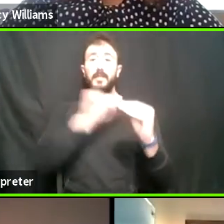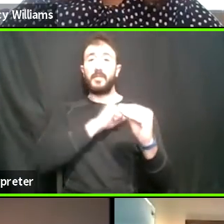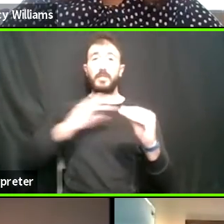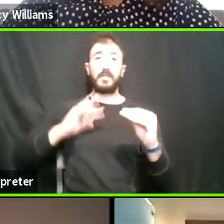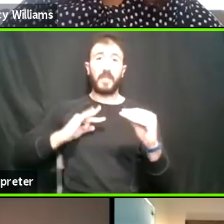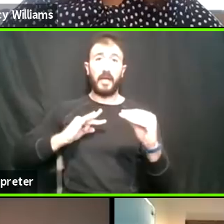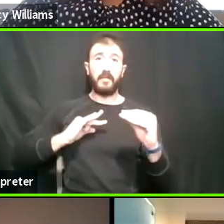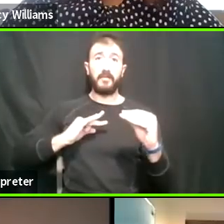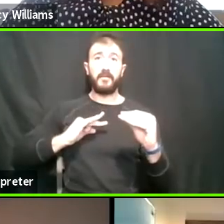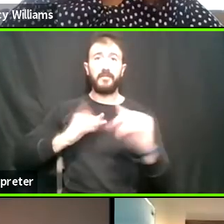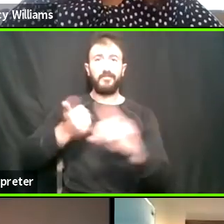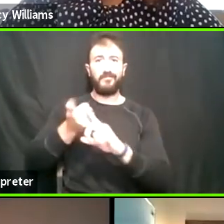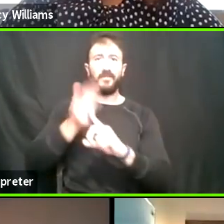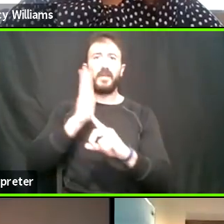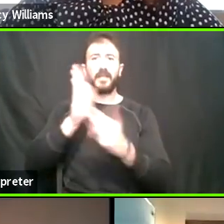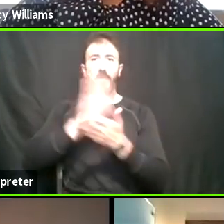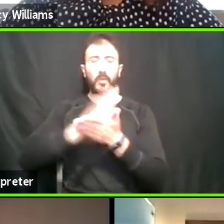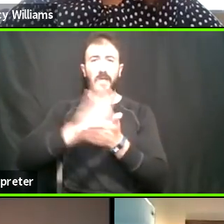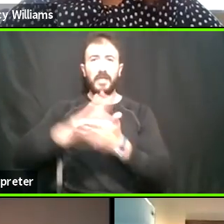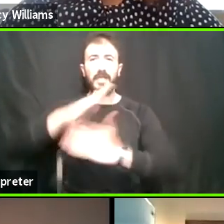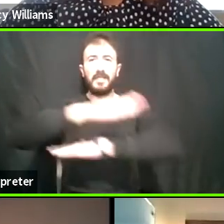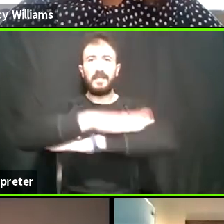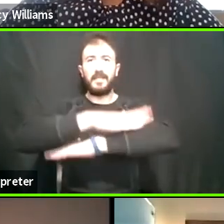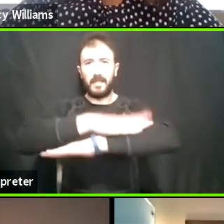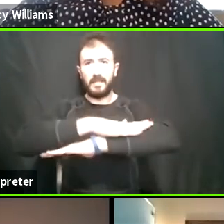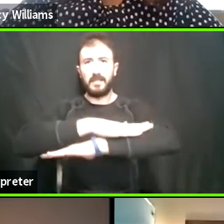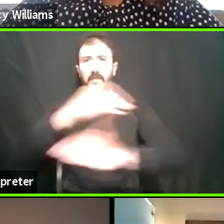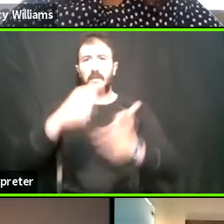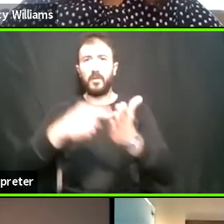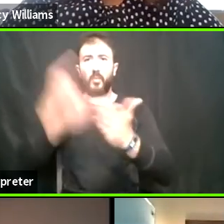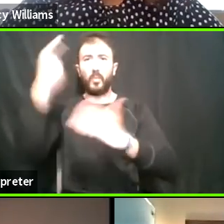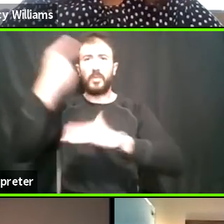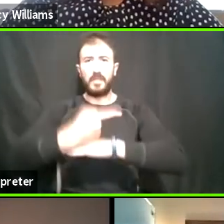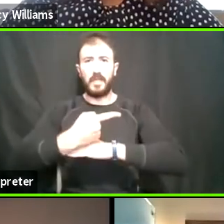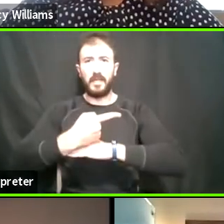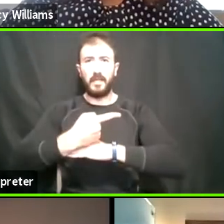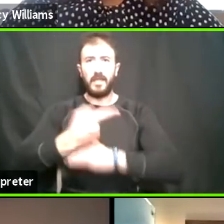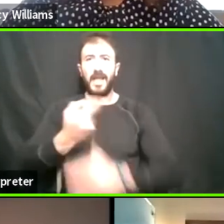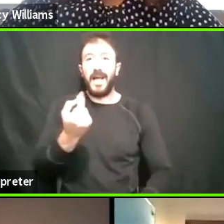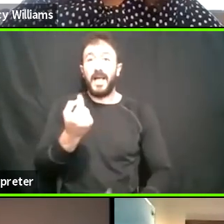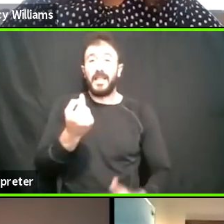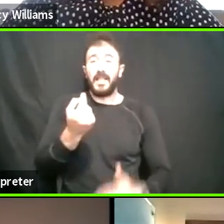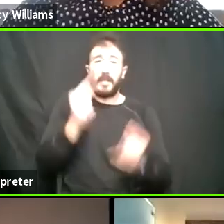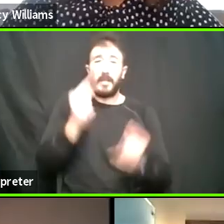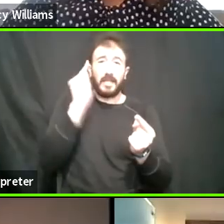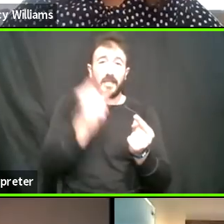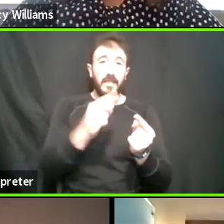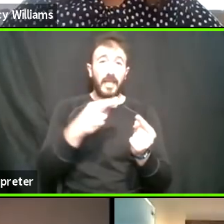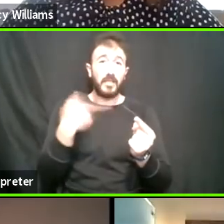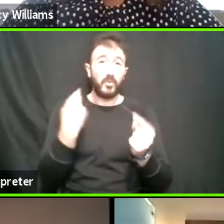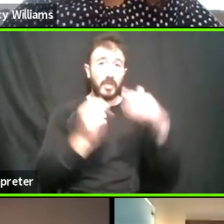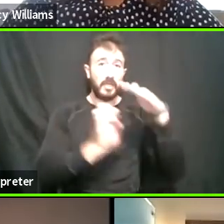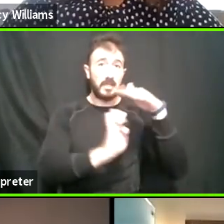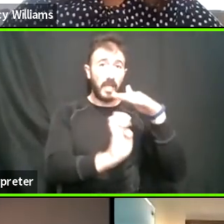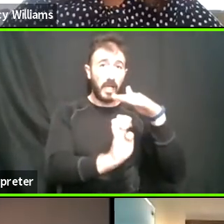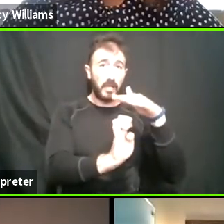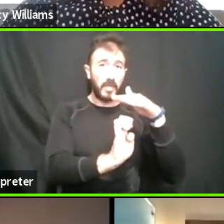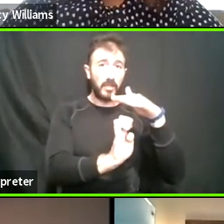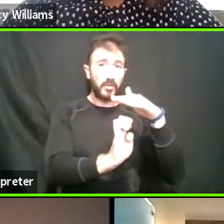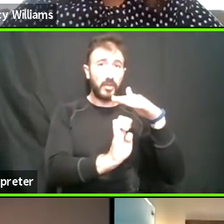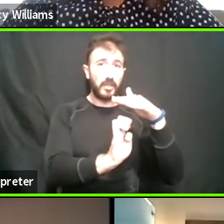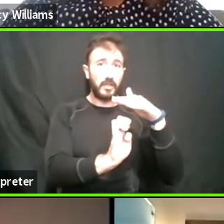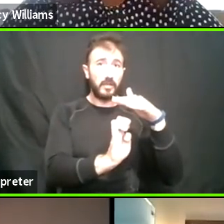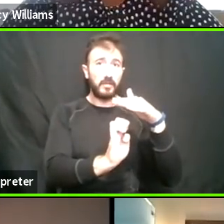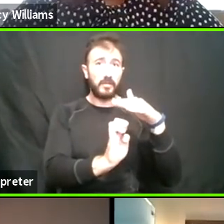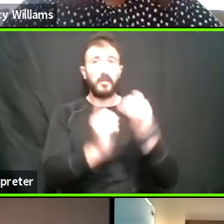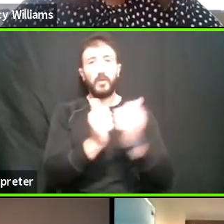day. There's a little bit less risk at the elementary level as far as cross-desk